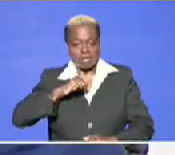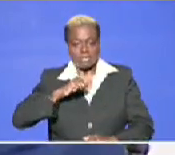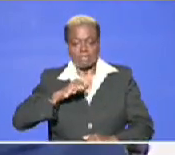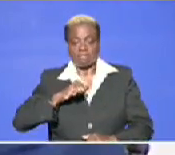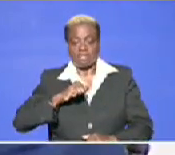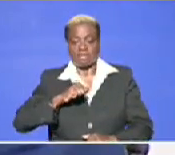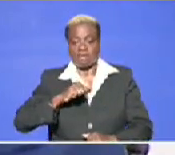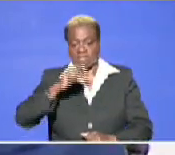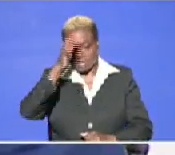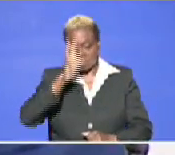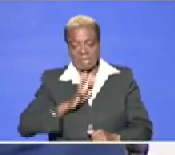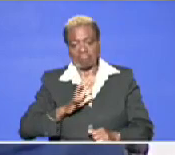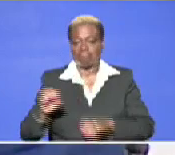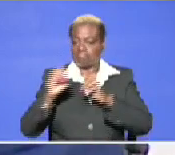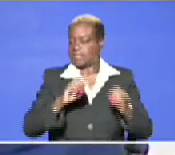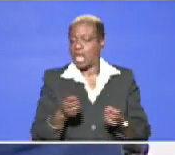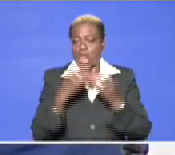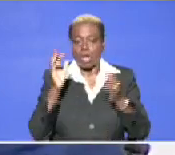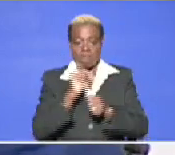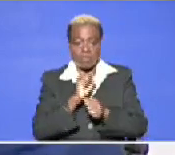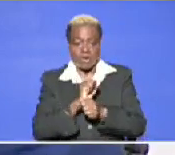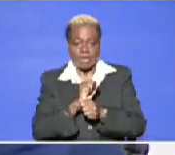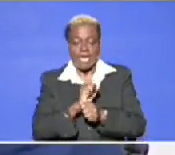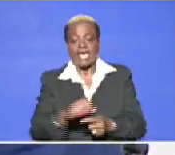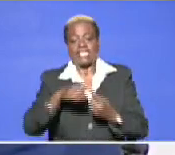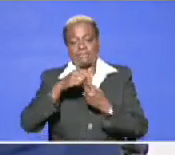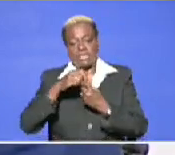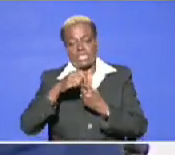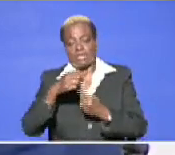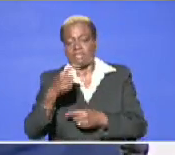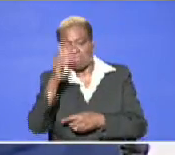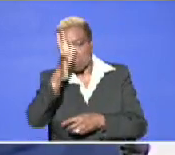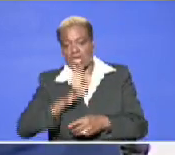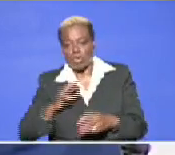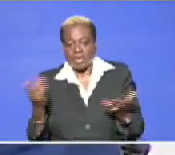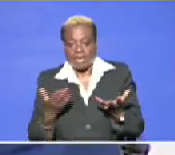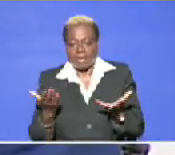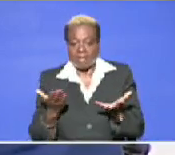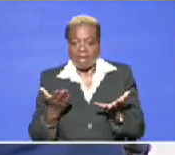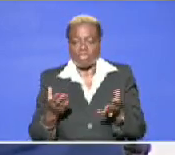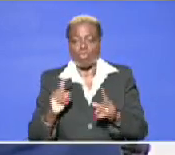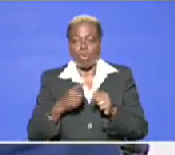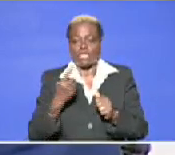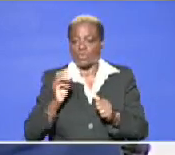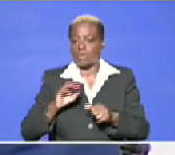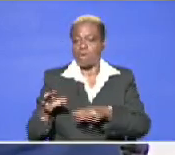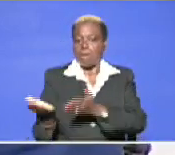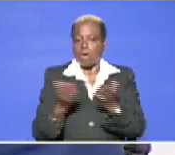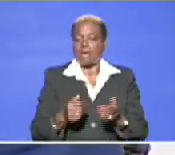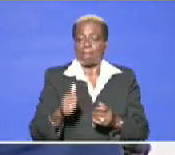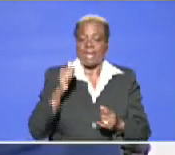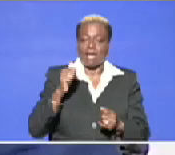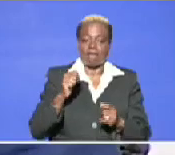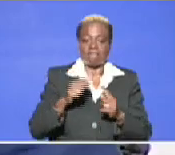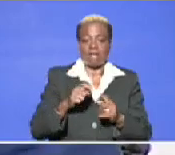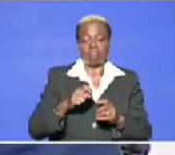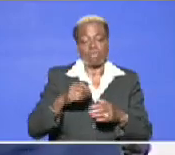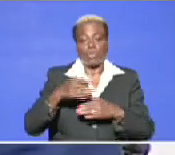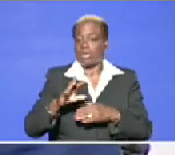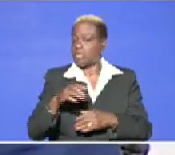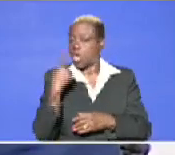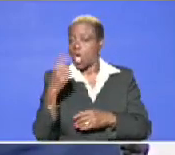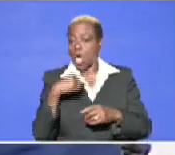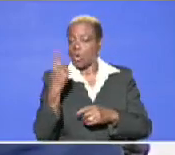work, especially guys who are here, and then the guys who we brought back from away, knowing that they only had a few days